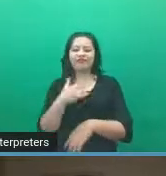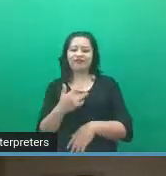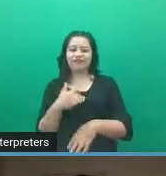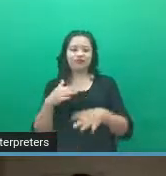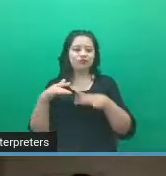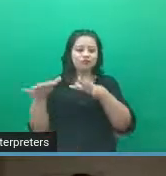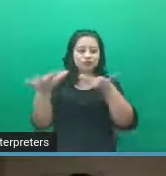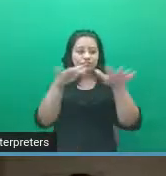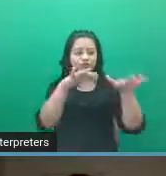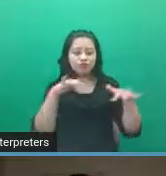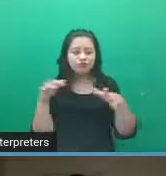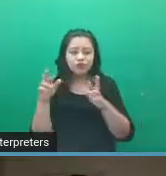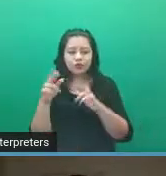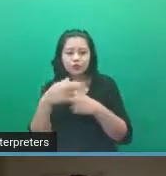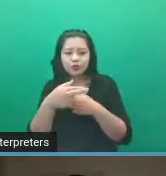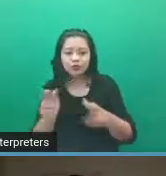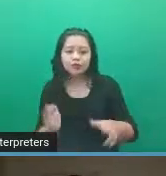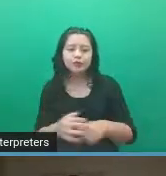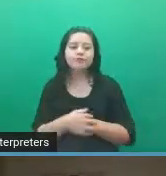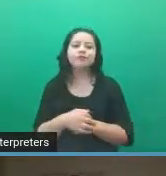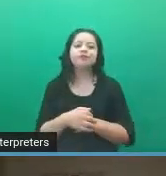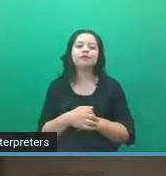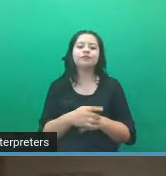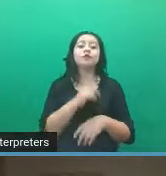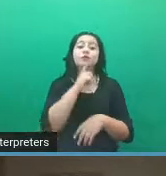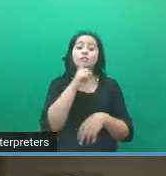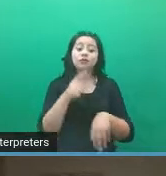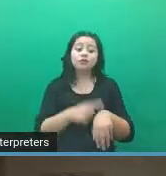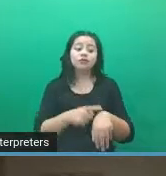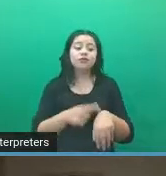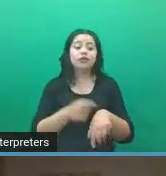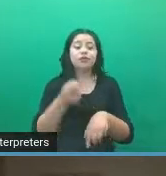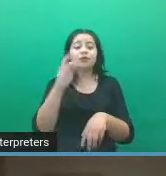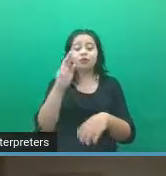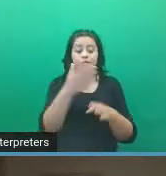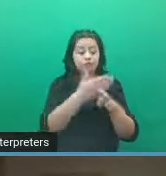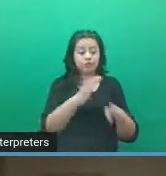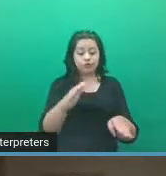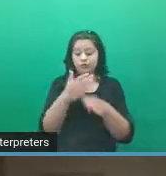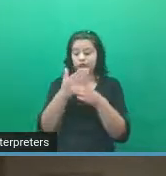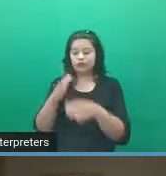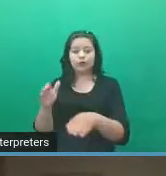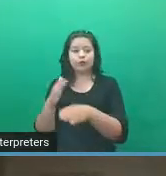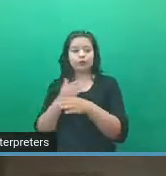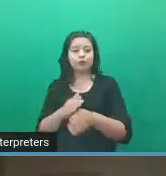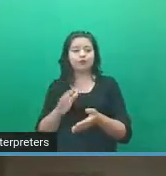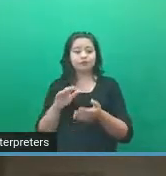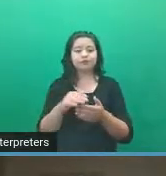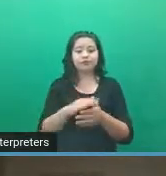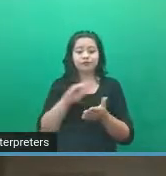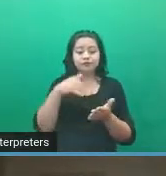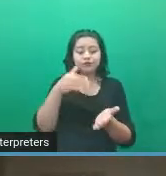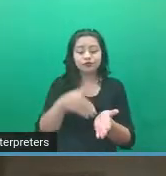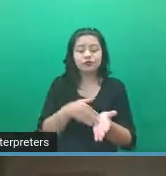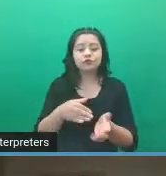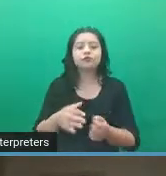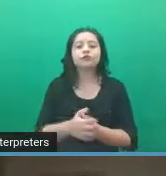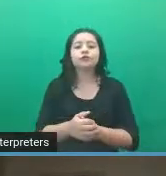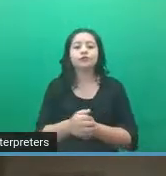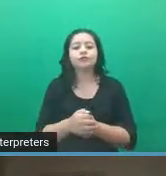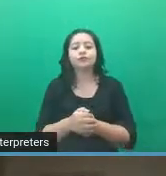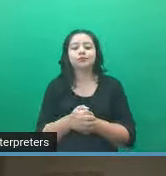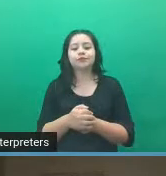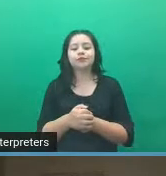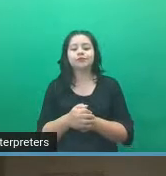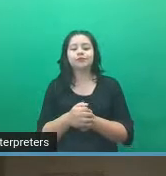Live polling and surveying can occur in real time during a streamed or breakout session to gather data, to promote commentary and idea